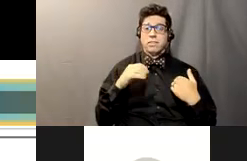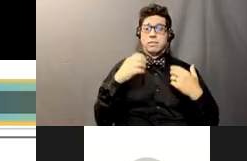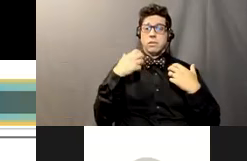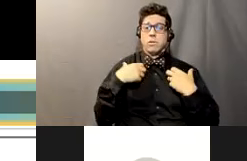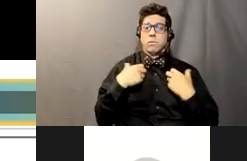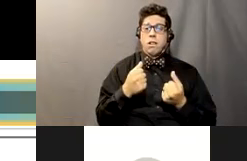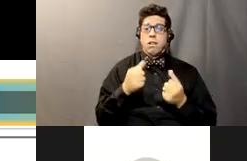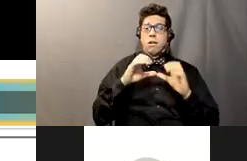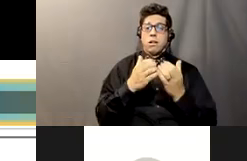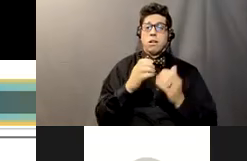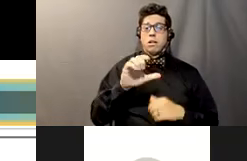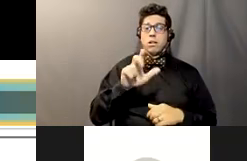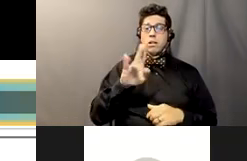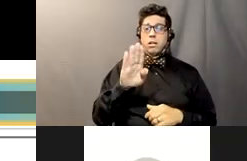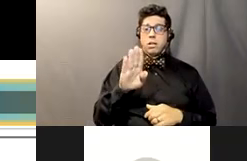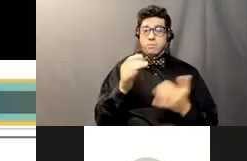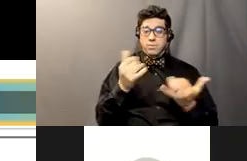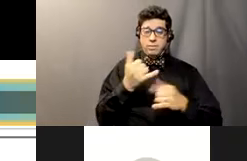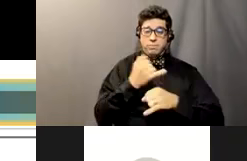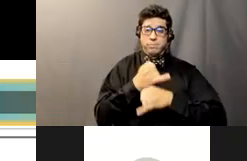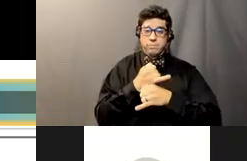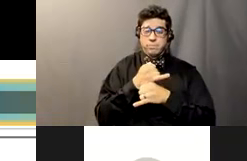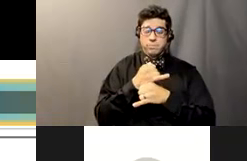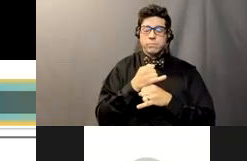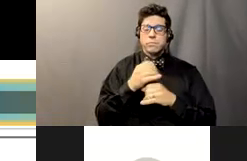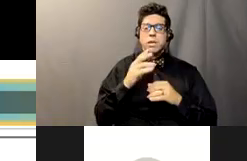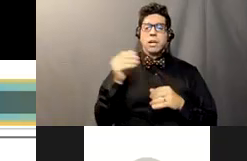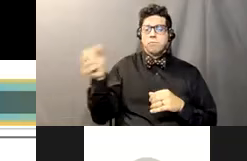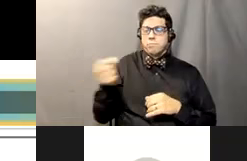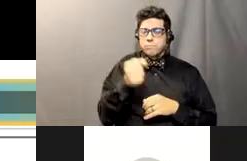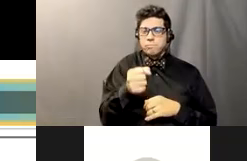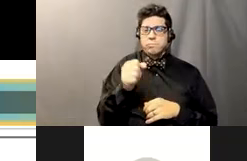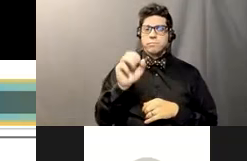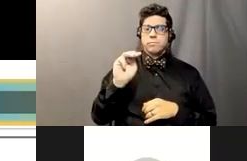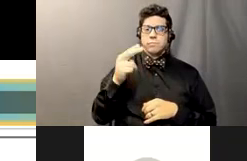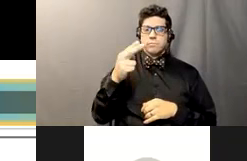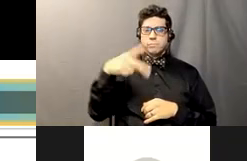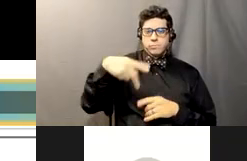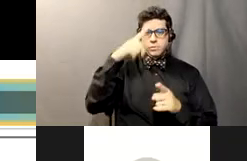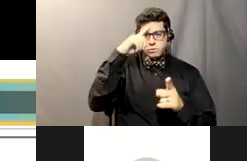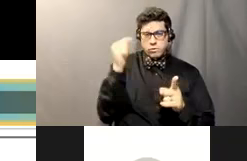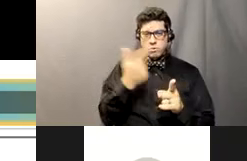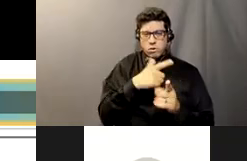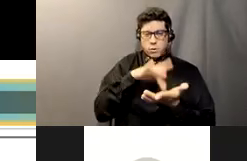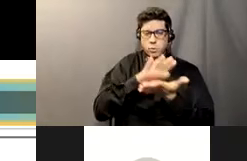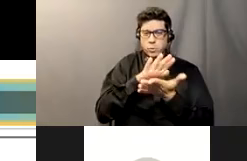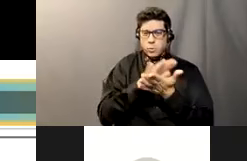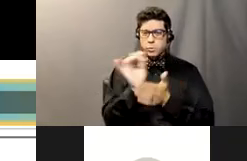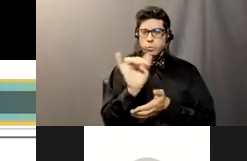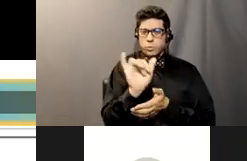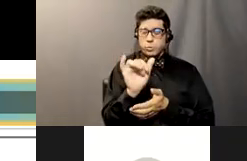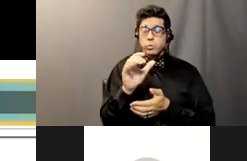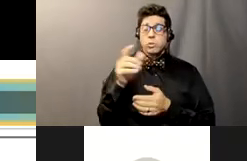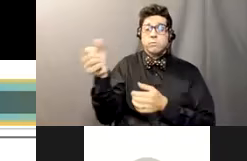schools. And we are currently in the process of onboarding mental health professionals for all of our middle schools. And we are hiring mental